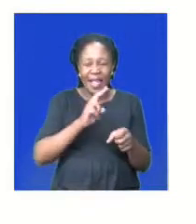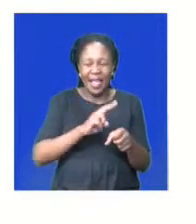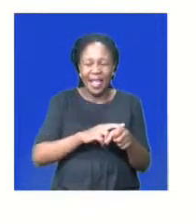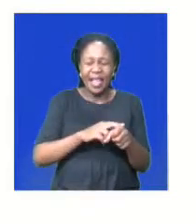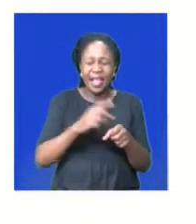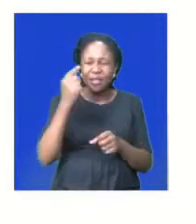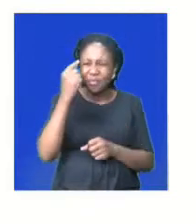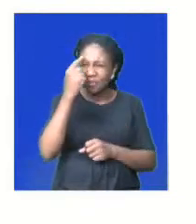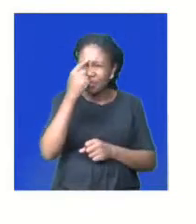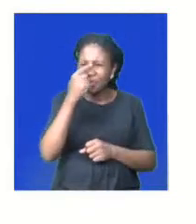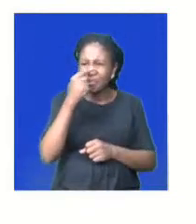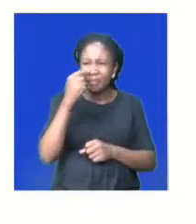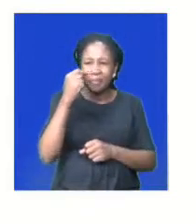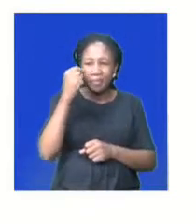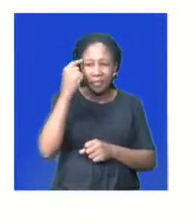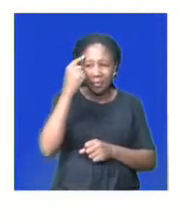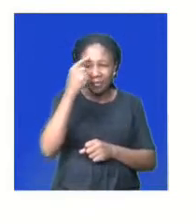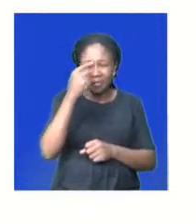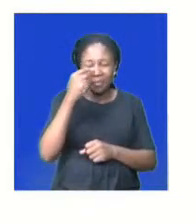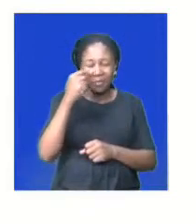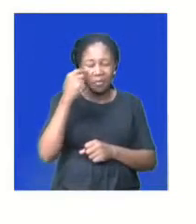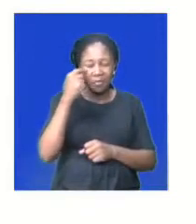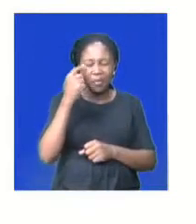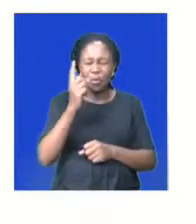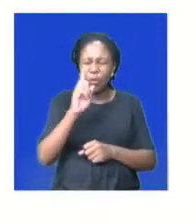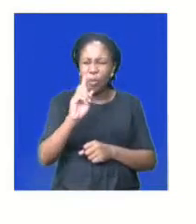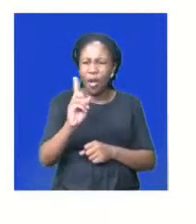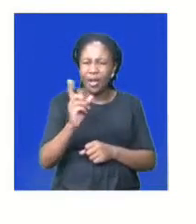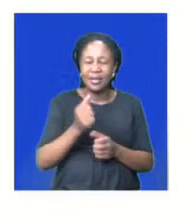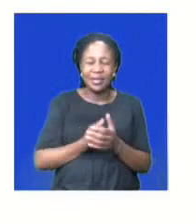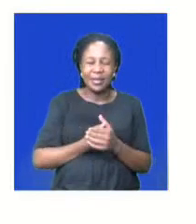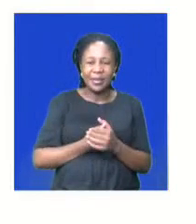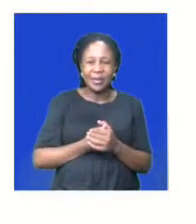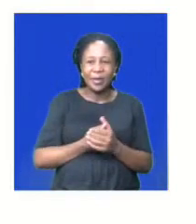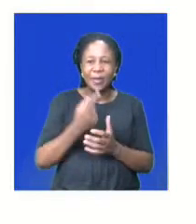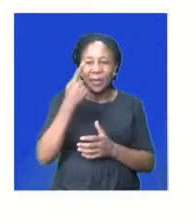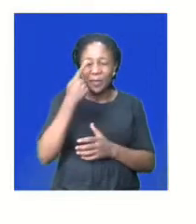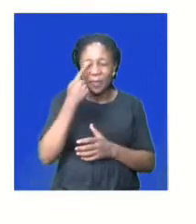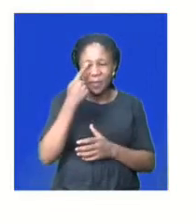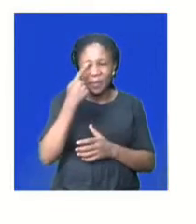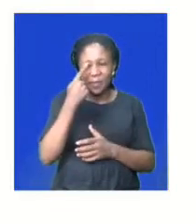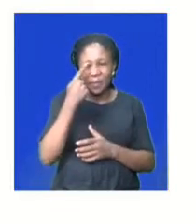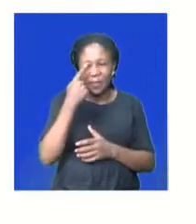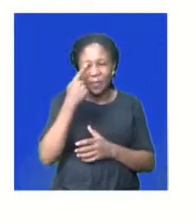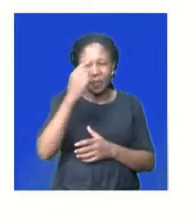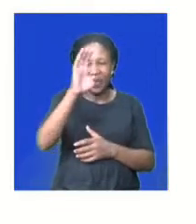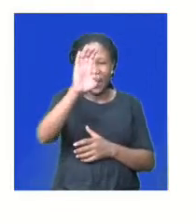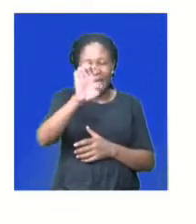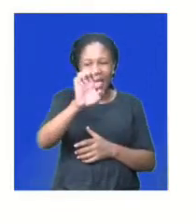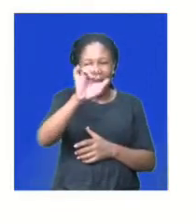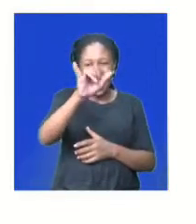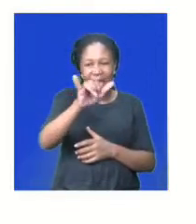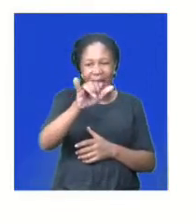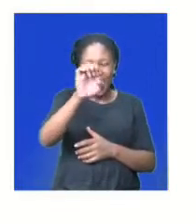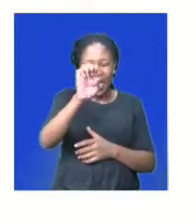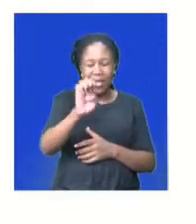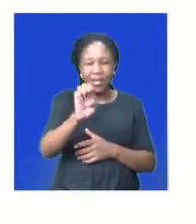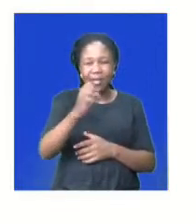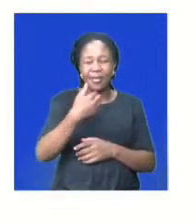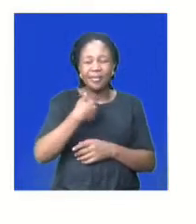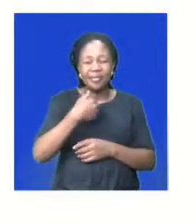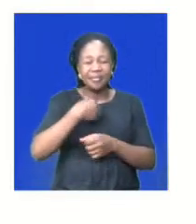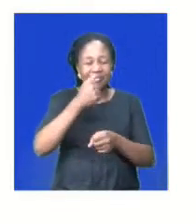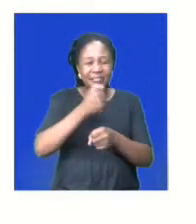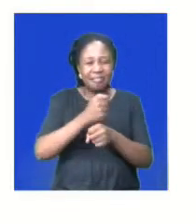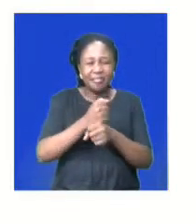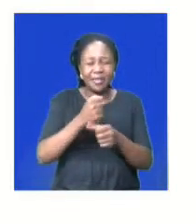this? This is the eye. Yes, it's the eye. What do we use the eye for?